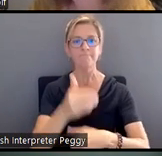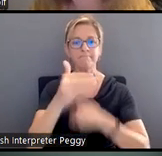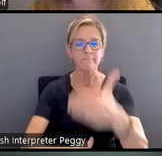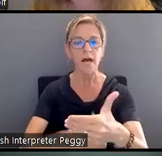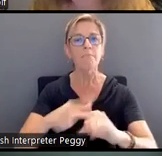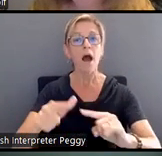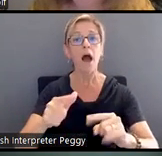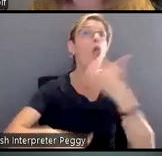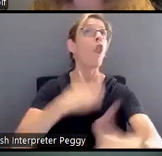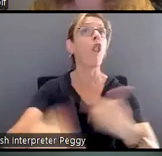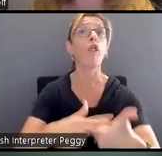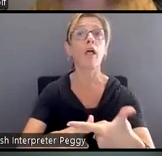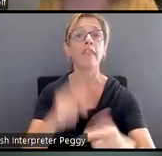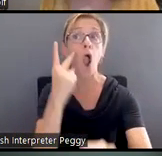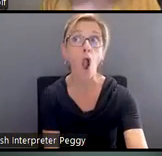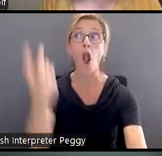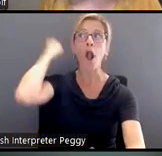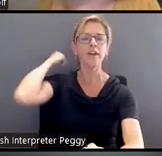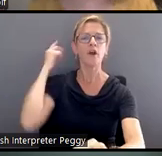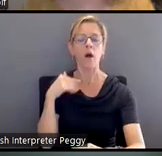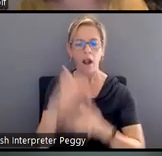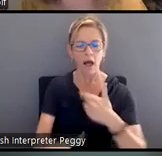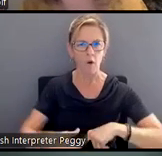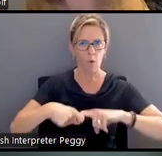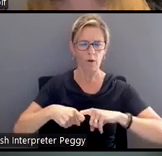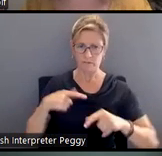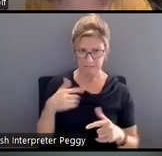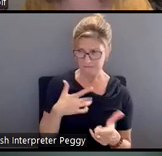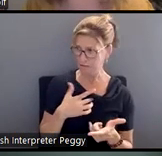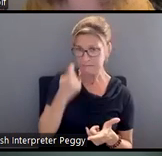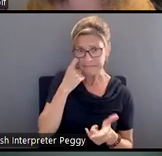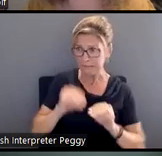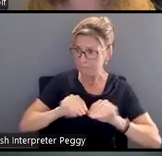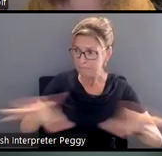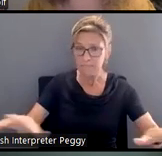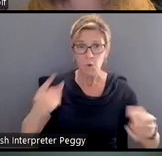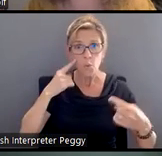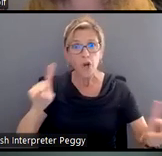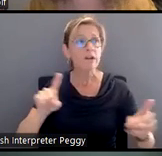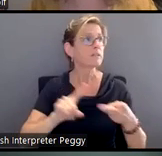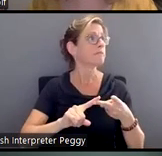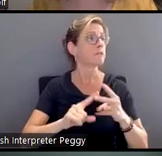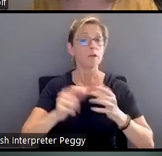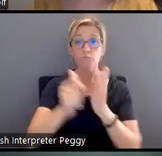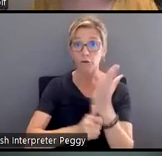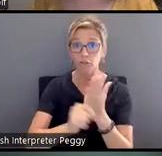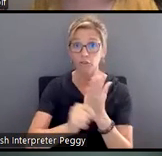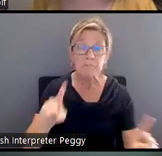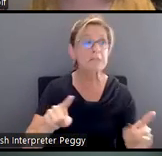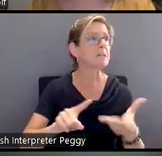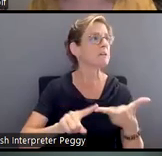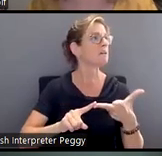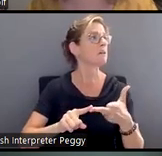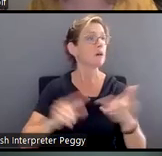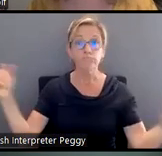How did that emailing campaign work? How did those brochures work? How did that networking event work? And at each stage, you ask